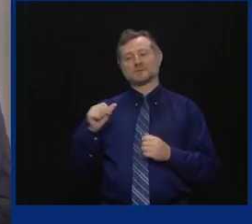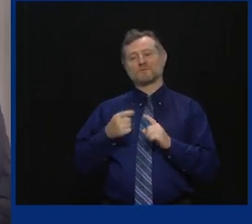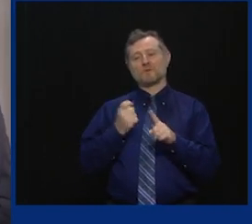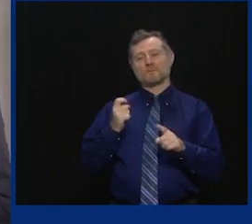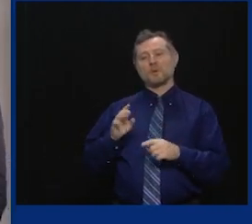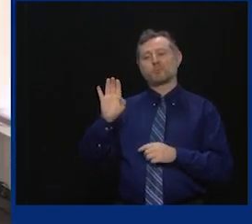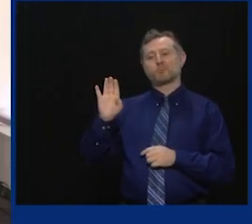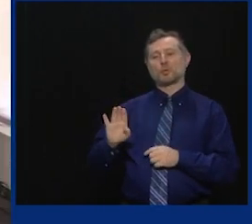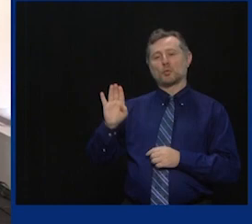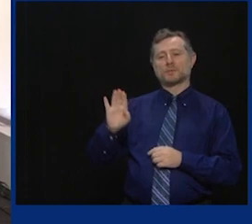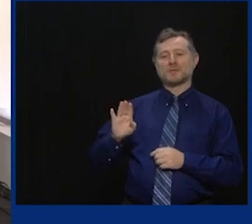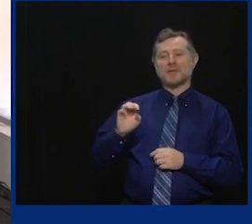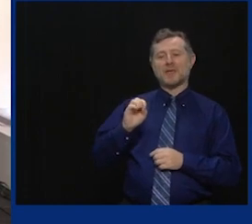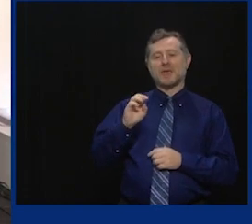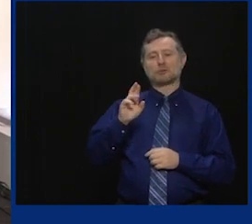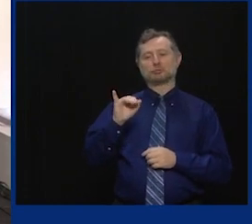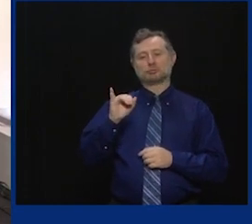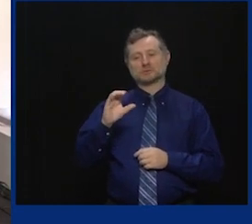Gonzalez.